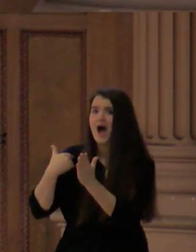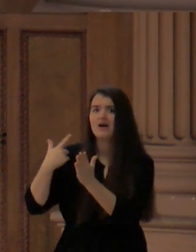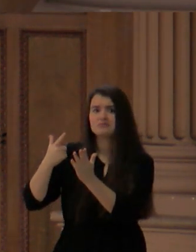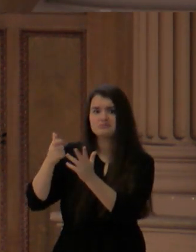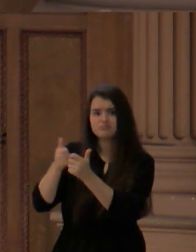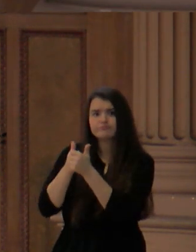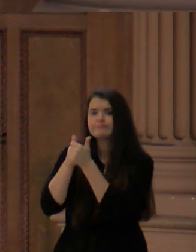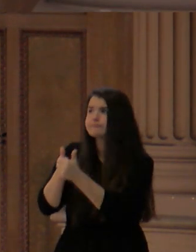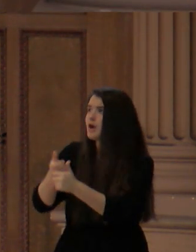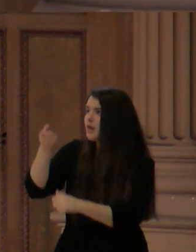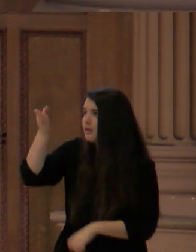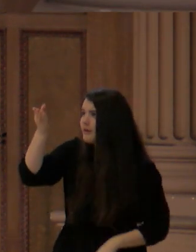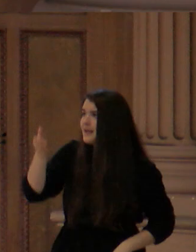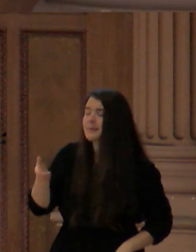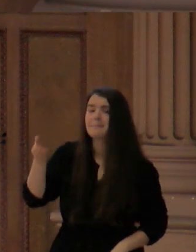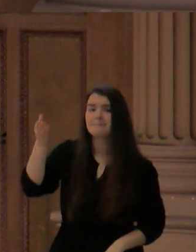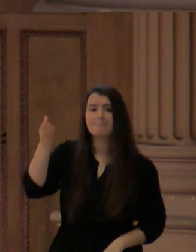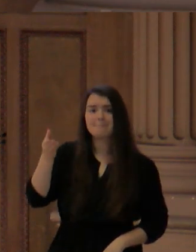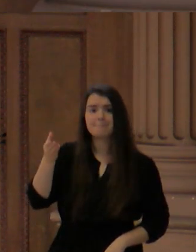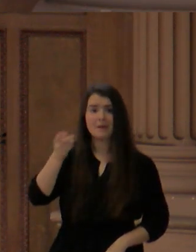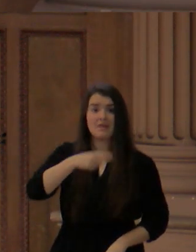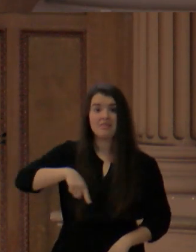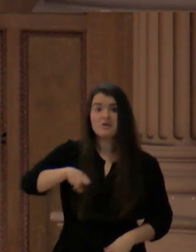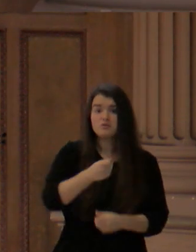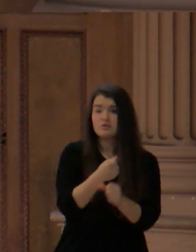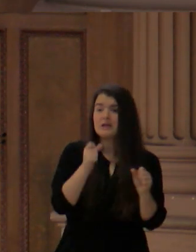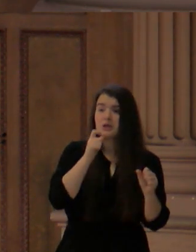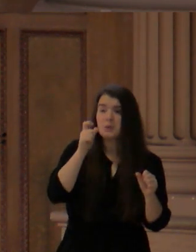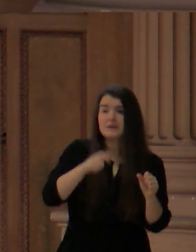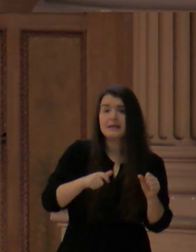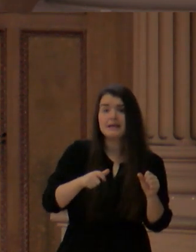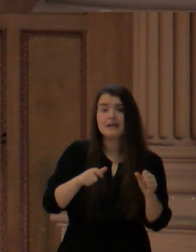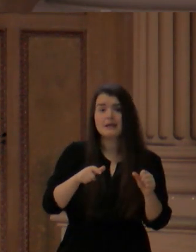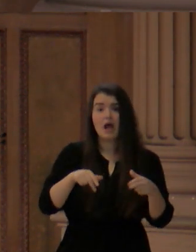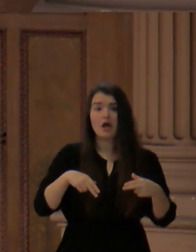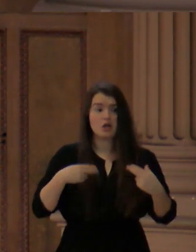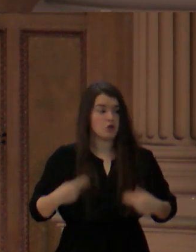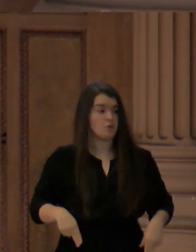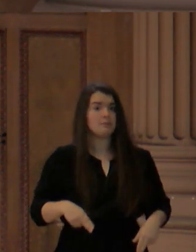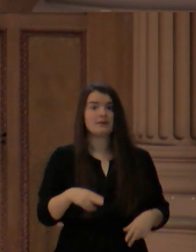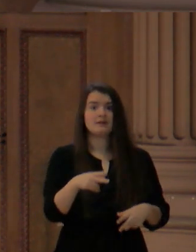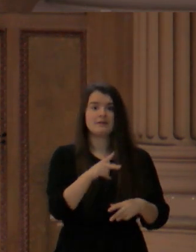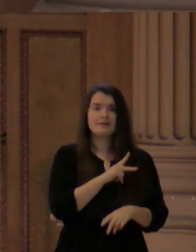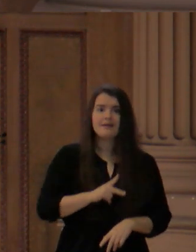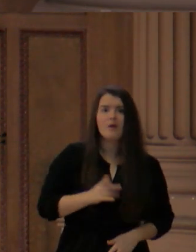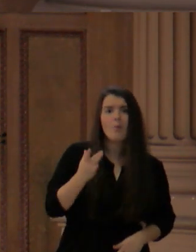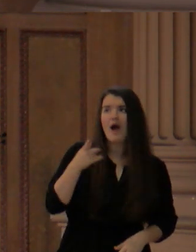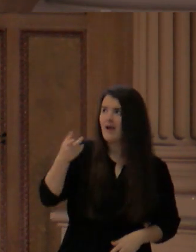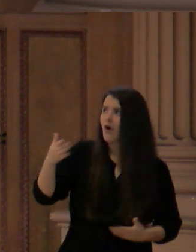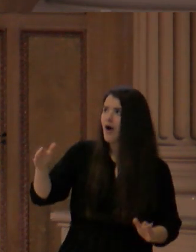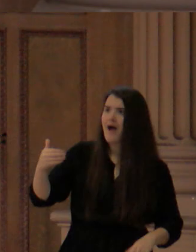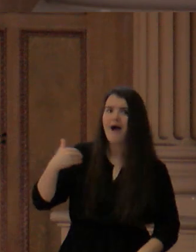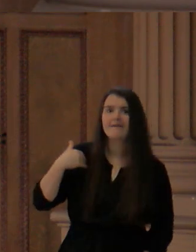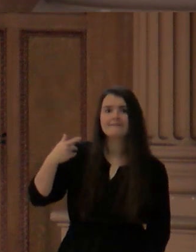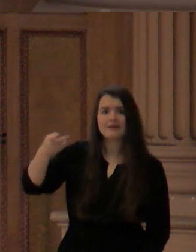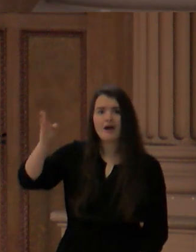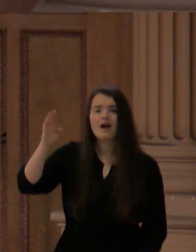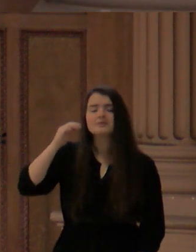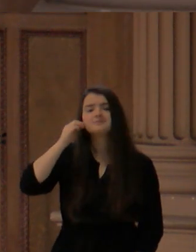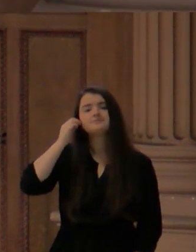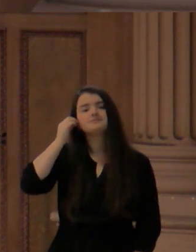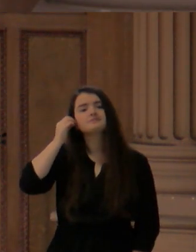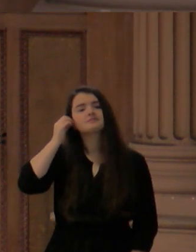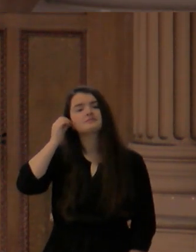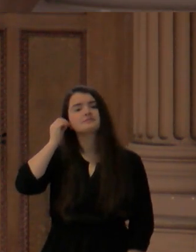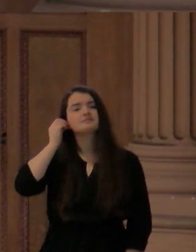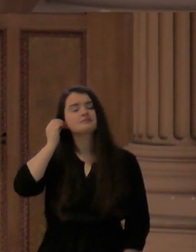they were free people with no need for a king over them because God truly was their king. But then they started to look around at the